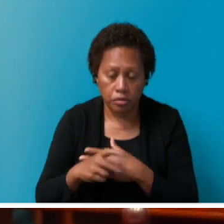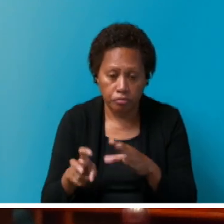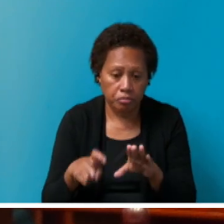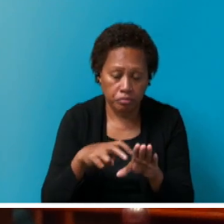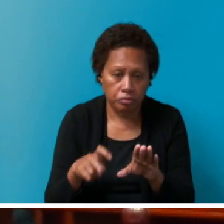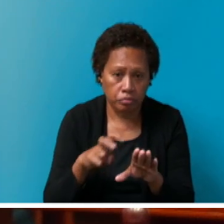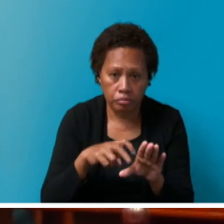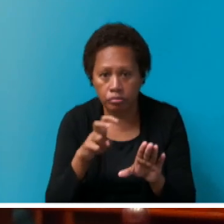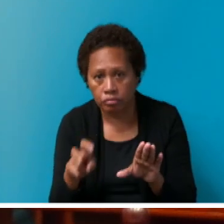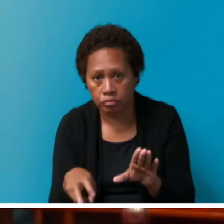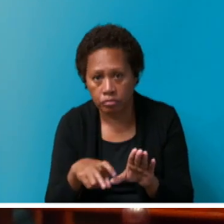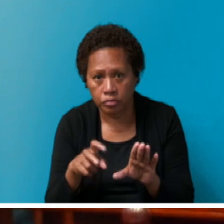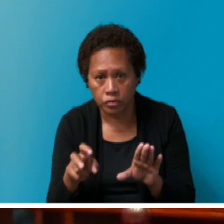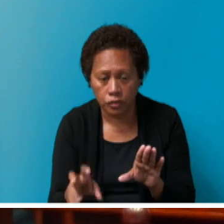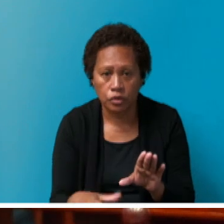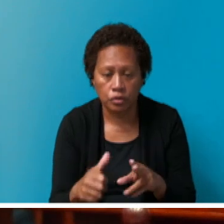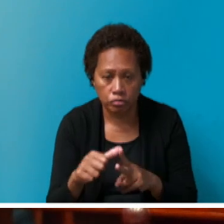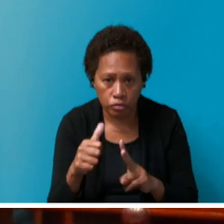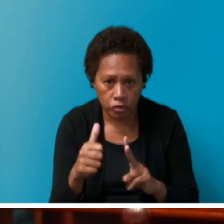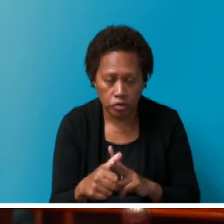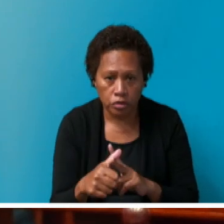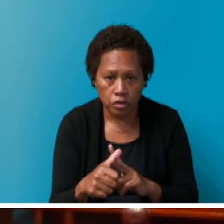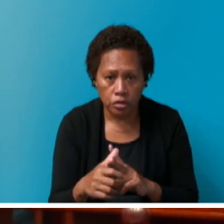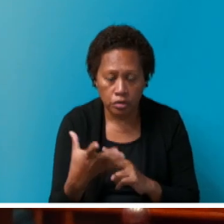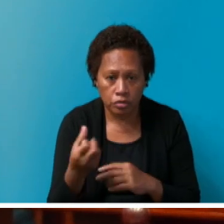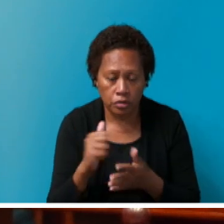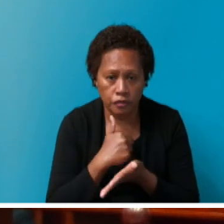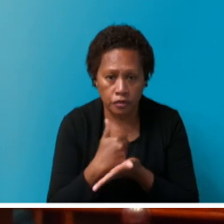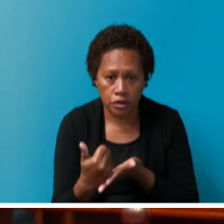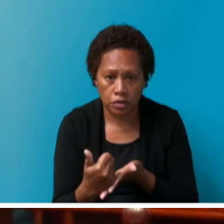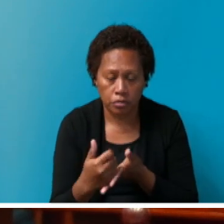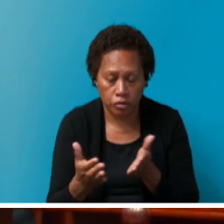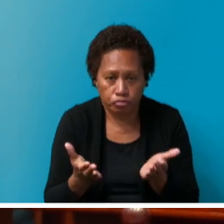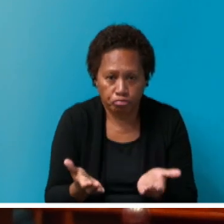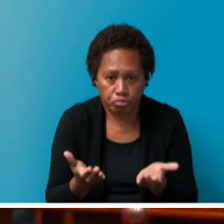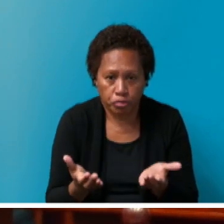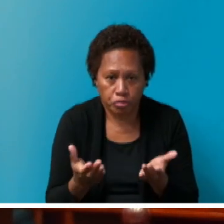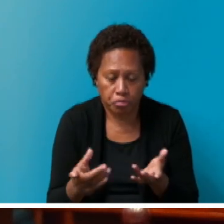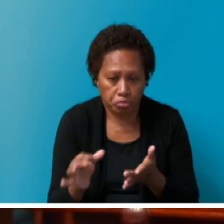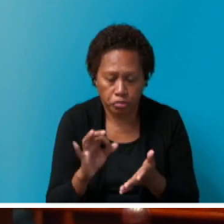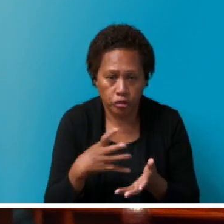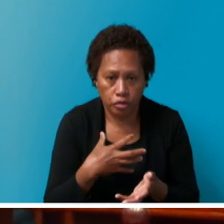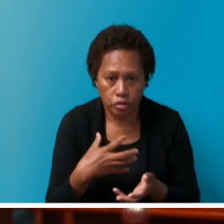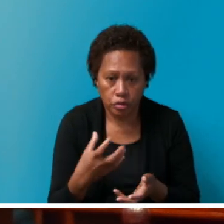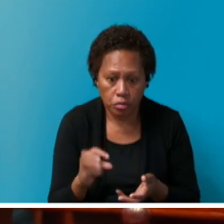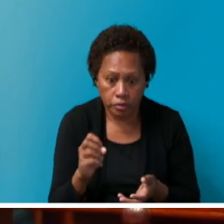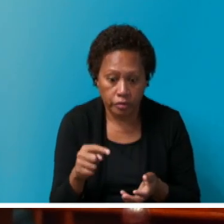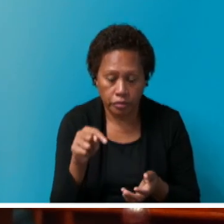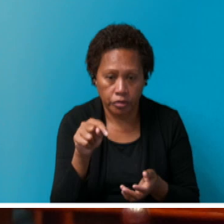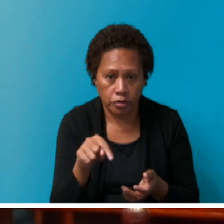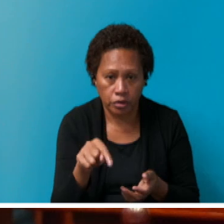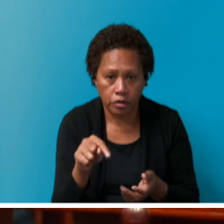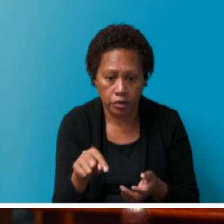unloading, also by ensuring that the number of passengers and weight of cargo loaded does not exceed what is stated in the survey